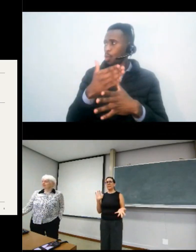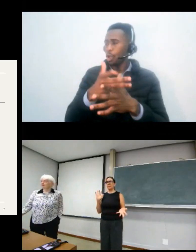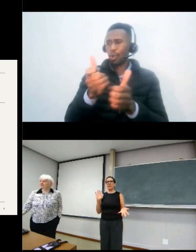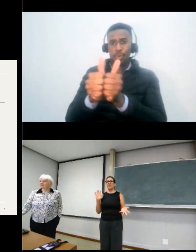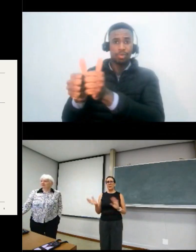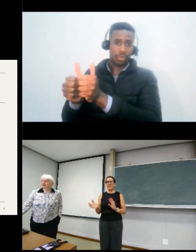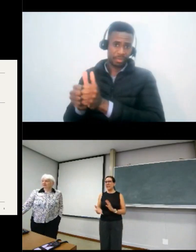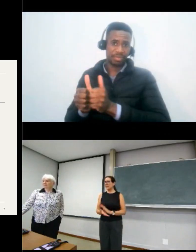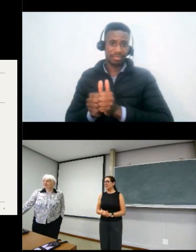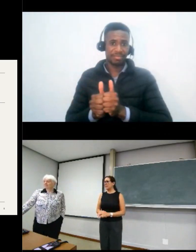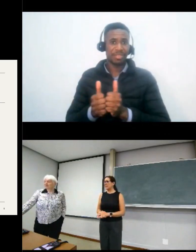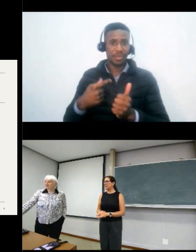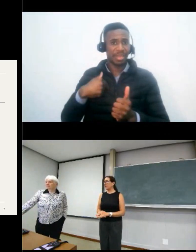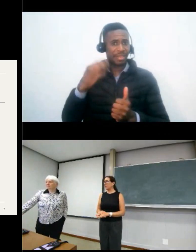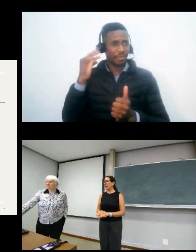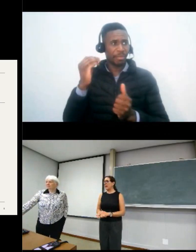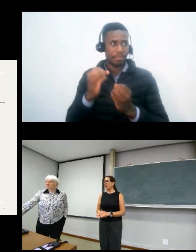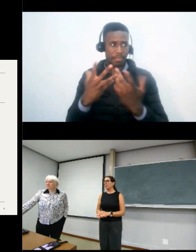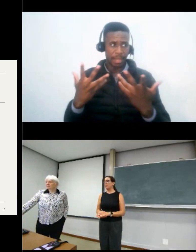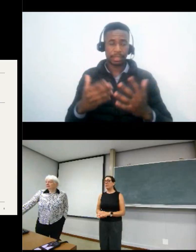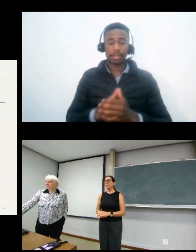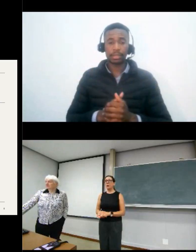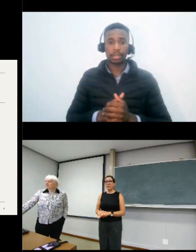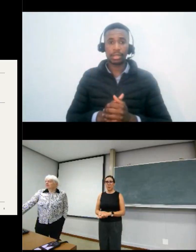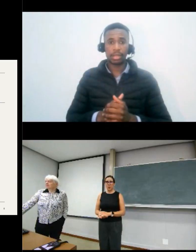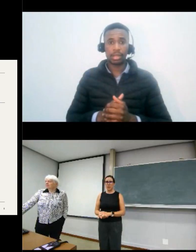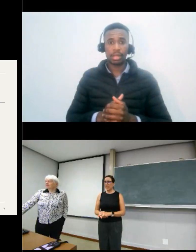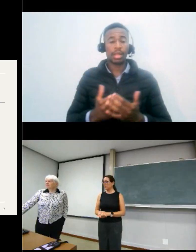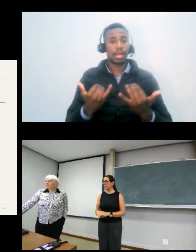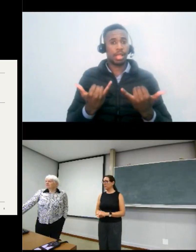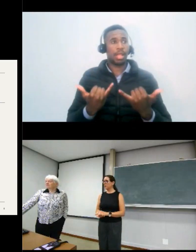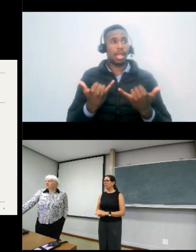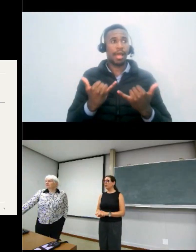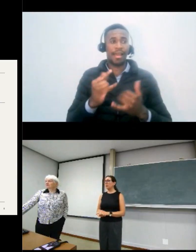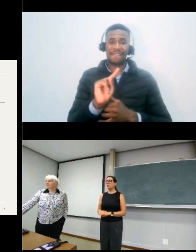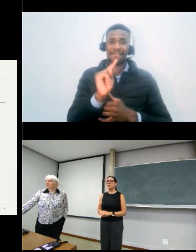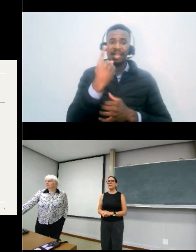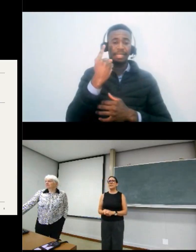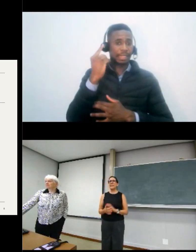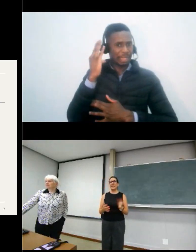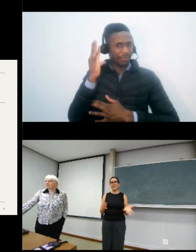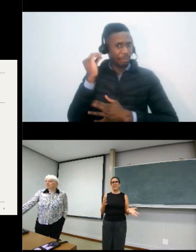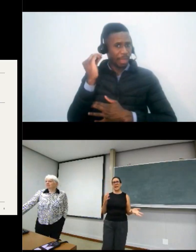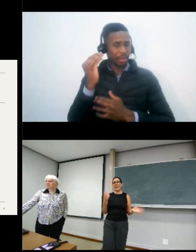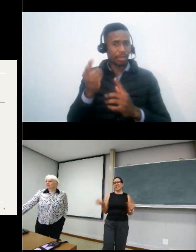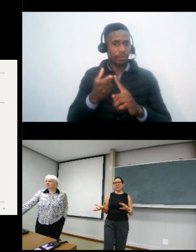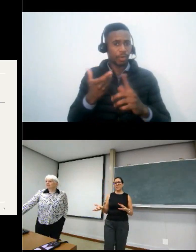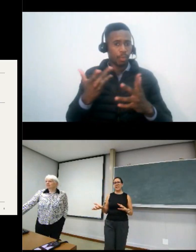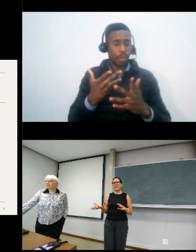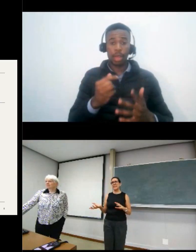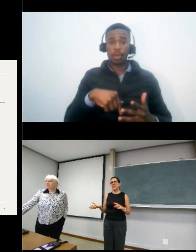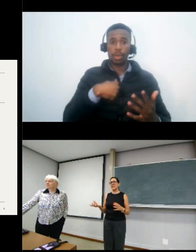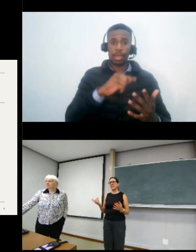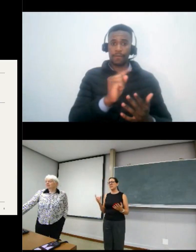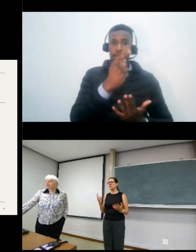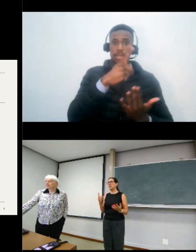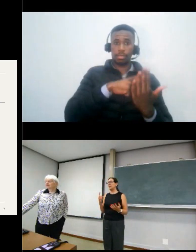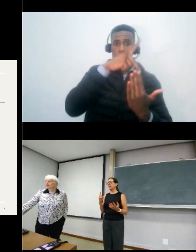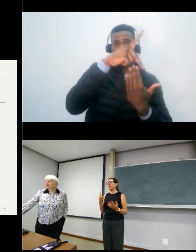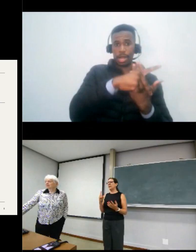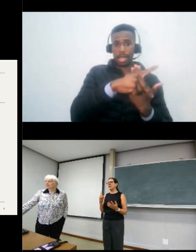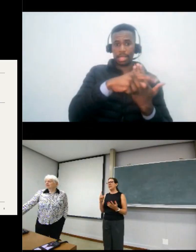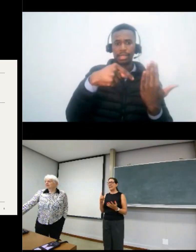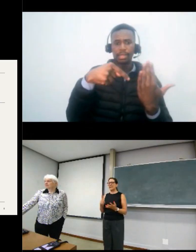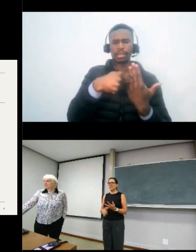So the first data set is from our first project, which is elicited and spontaneous data.